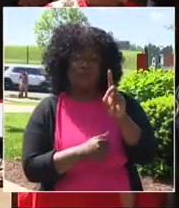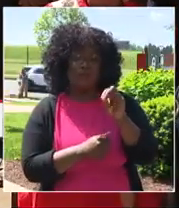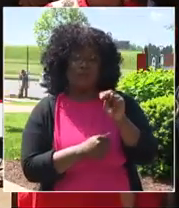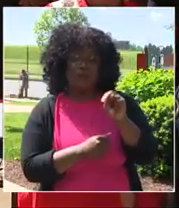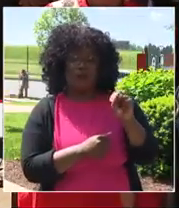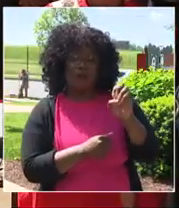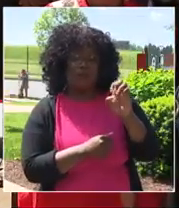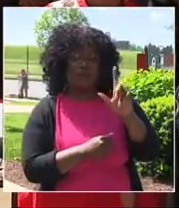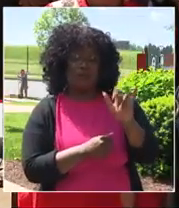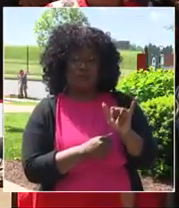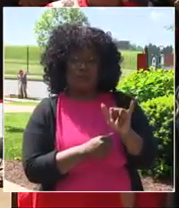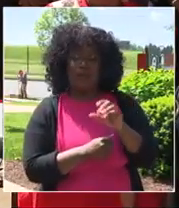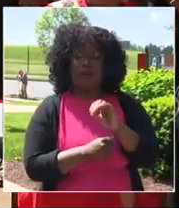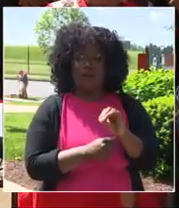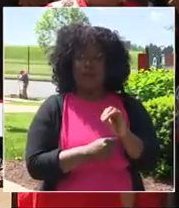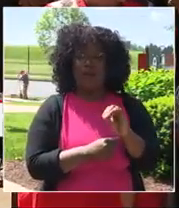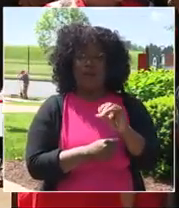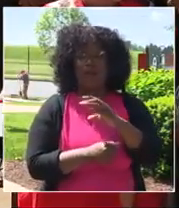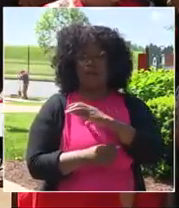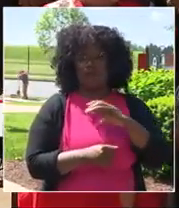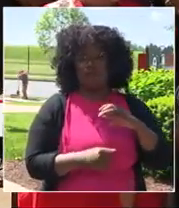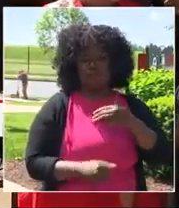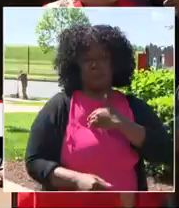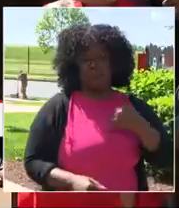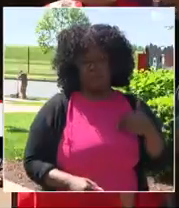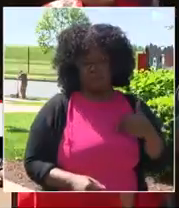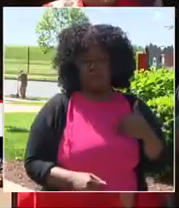member at large, Christina Henderson.